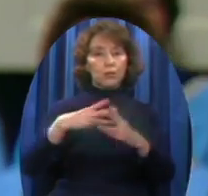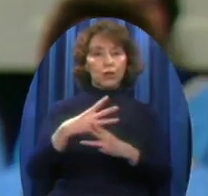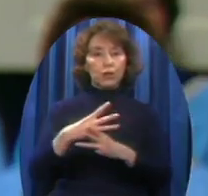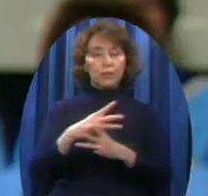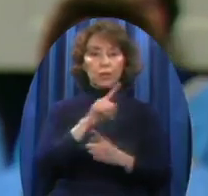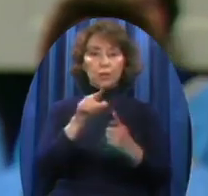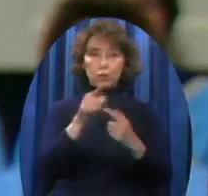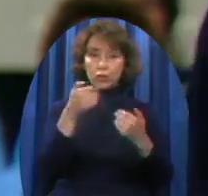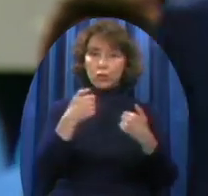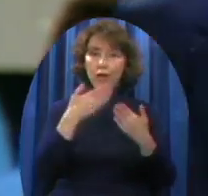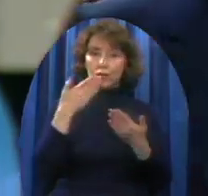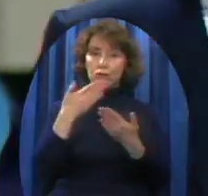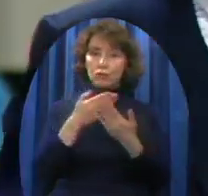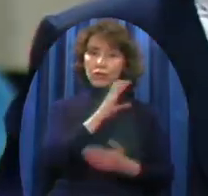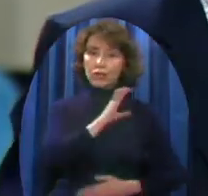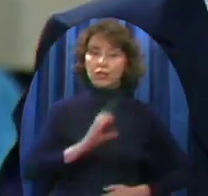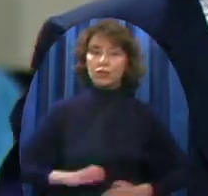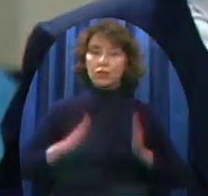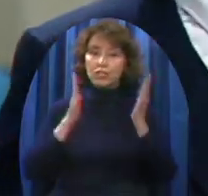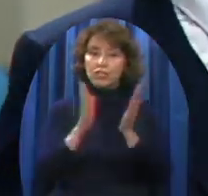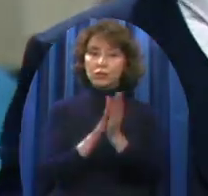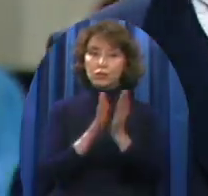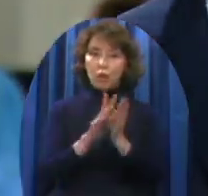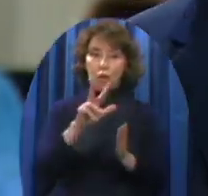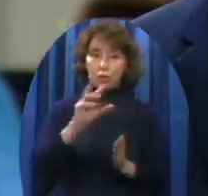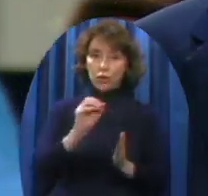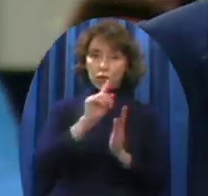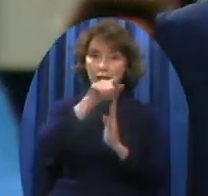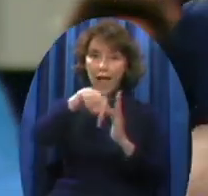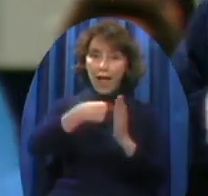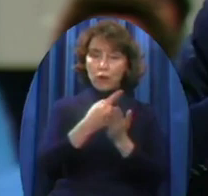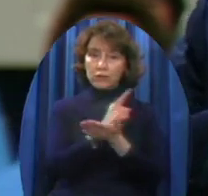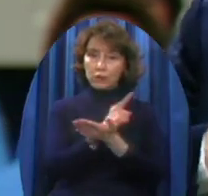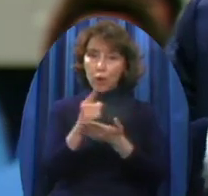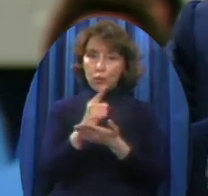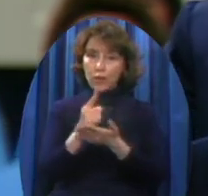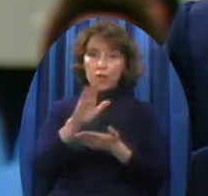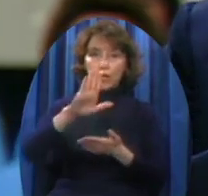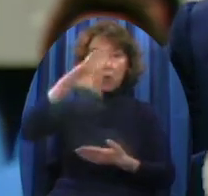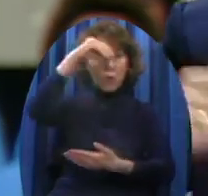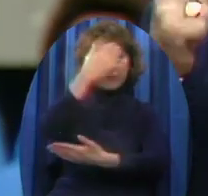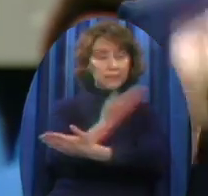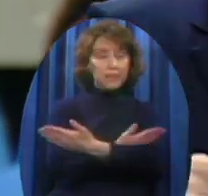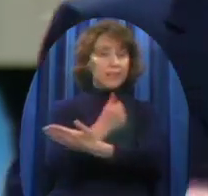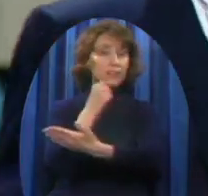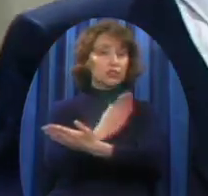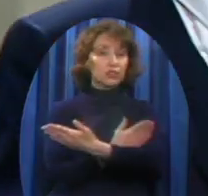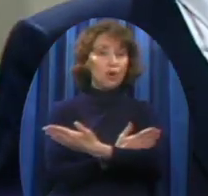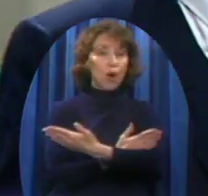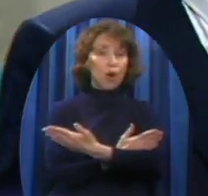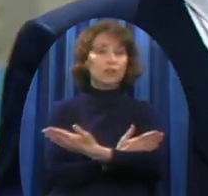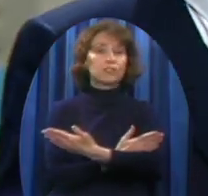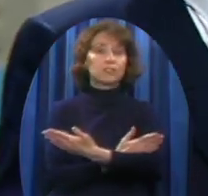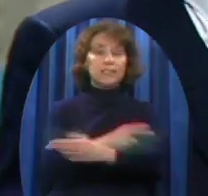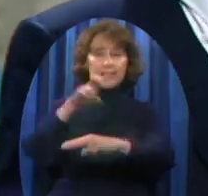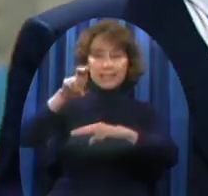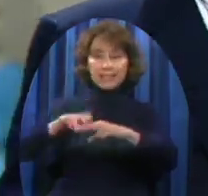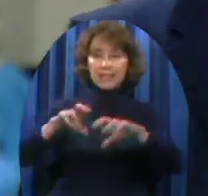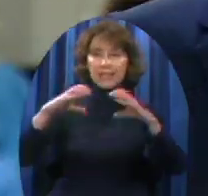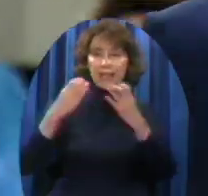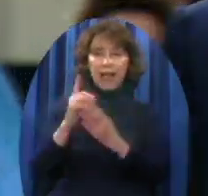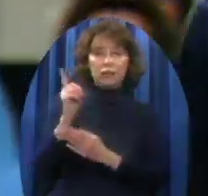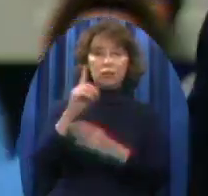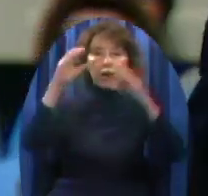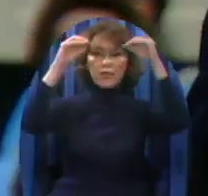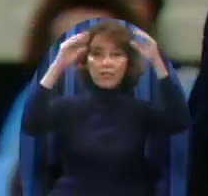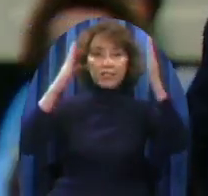30 hours a week your sons and daughters are listening to godly school teachers teach science from the biblical perspective. And by the way,